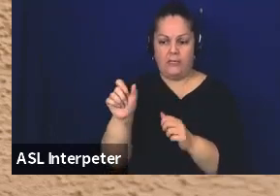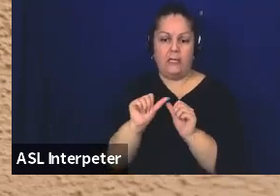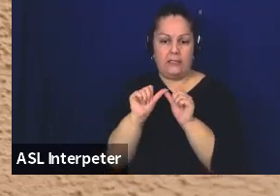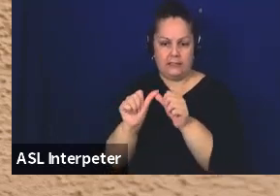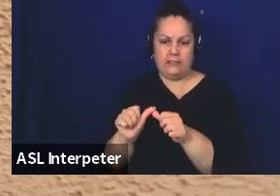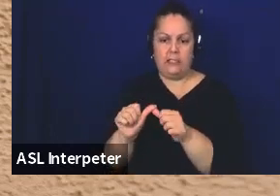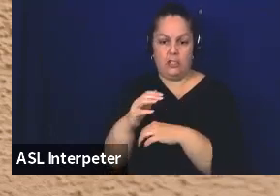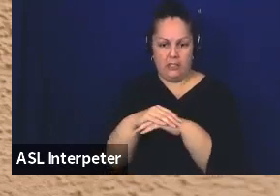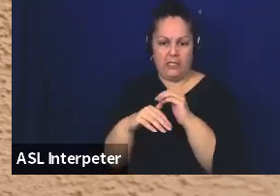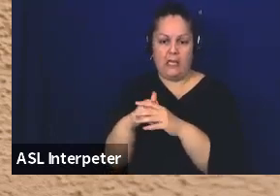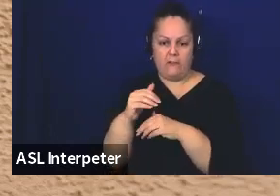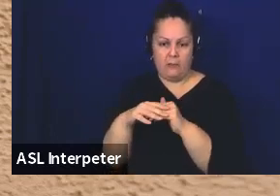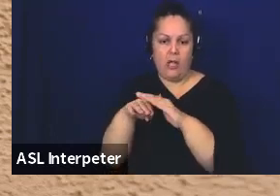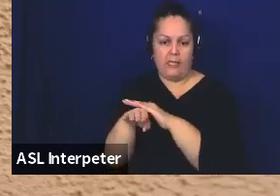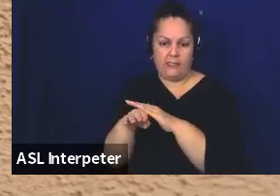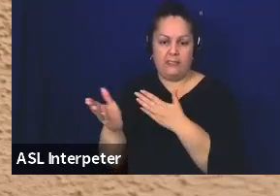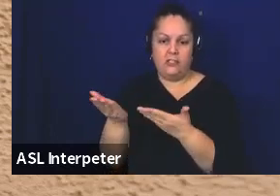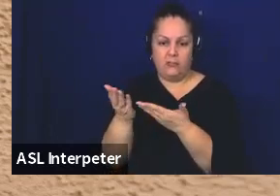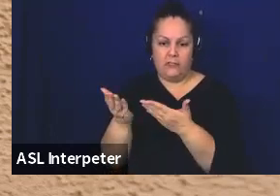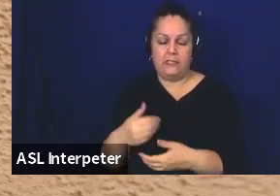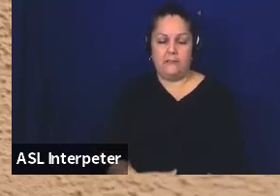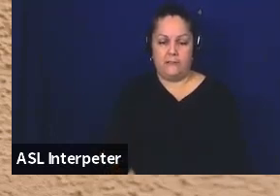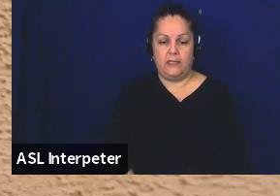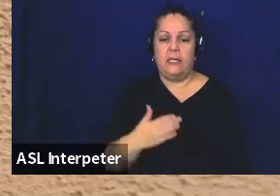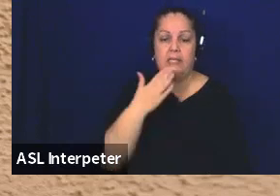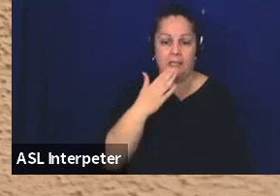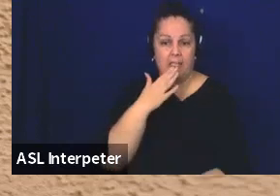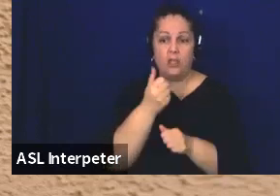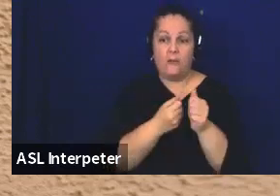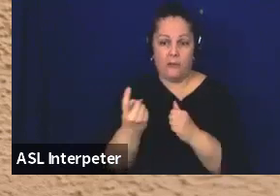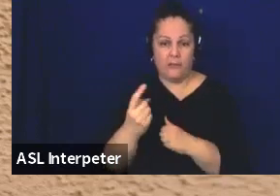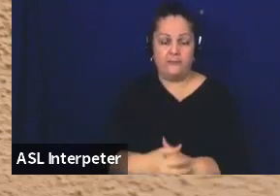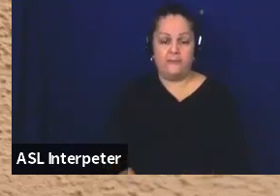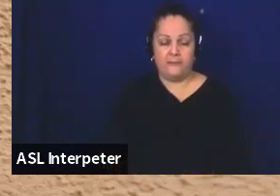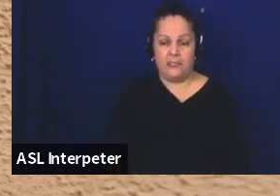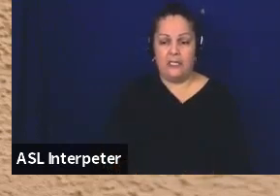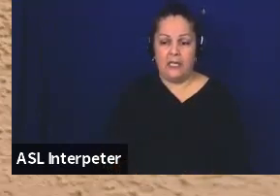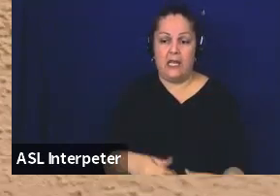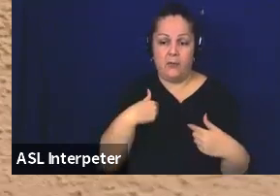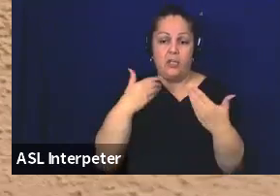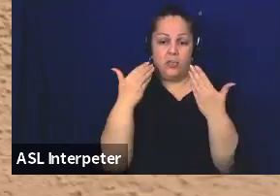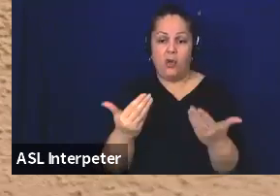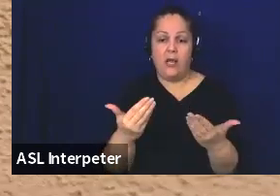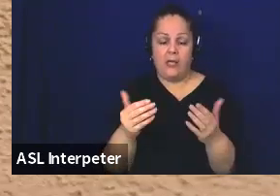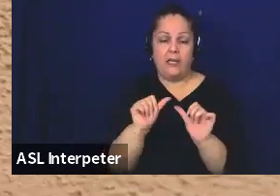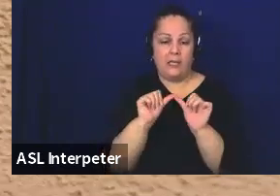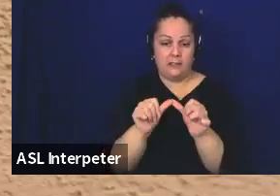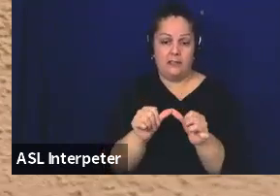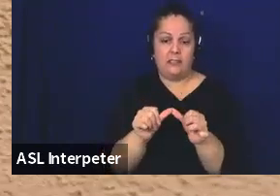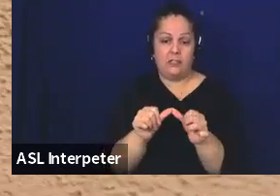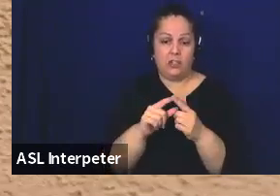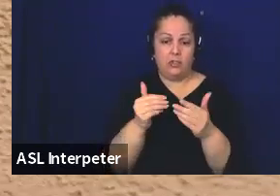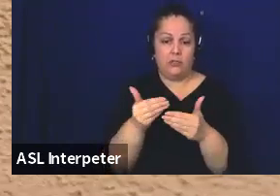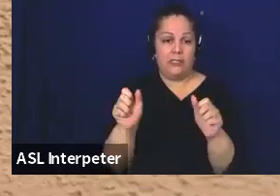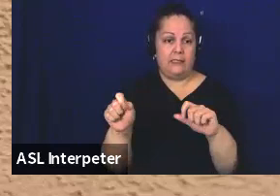continually comfortable accessing these services? Thank you, everyone. So I'm going to go ahead and continue on to the